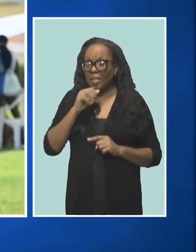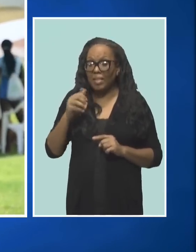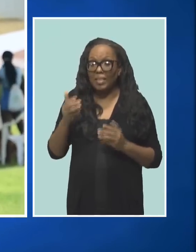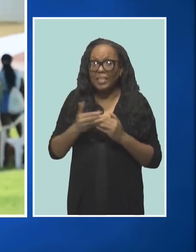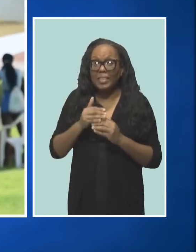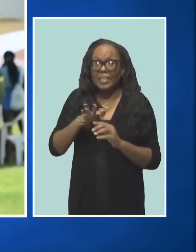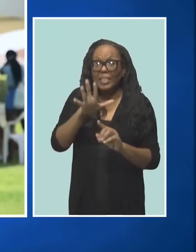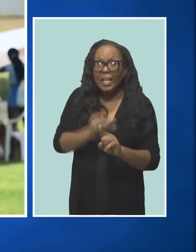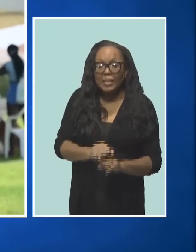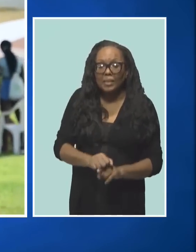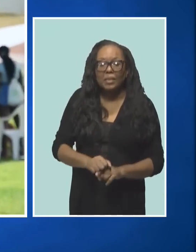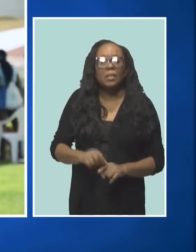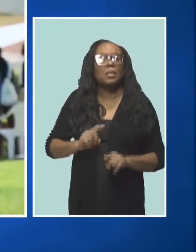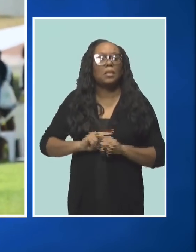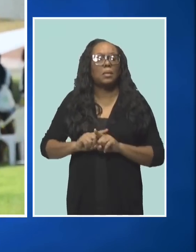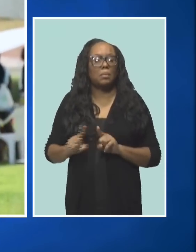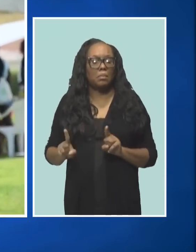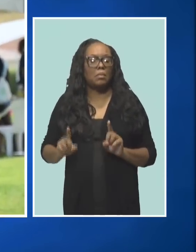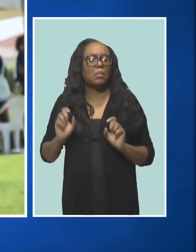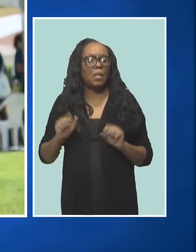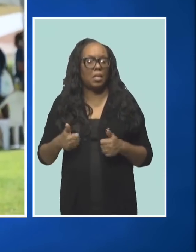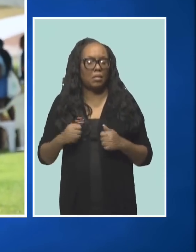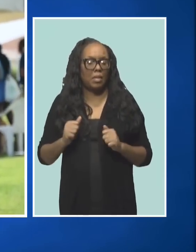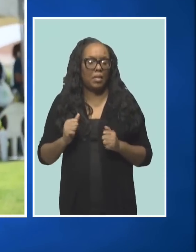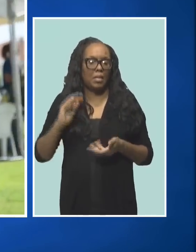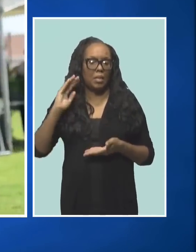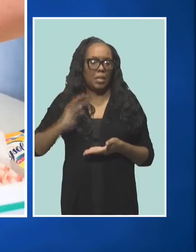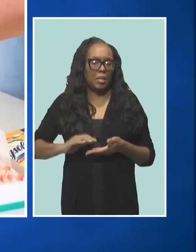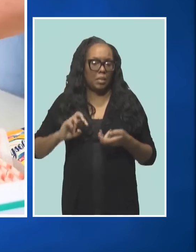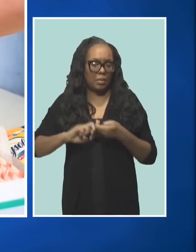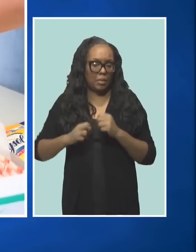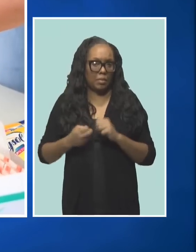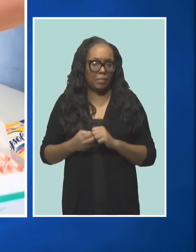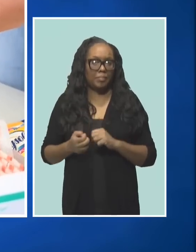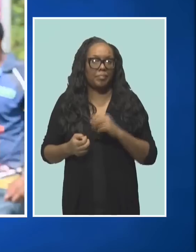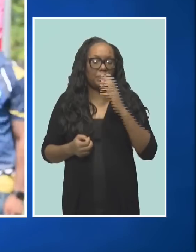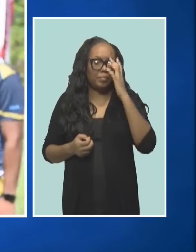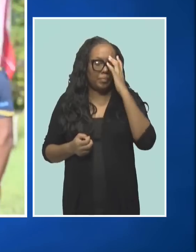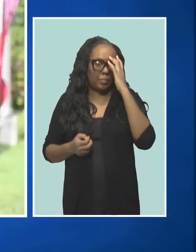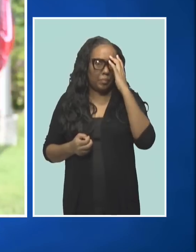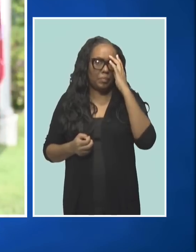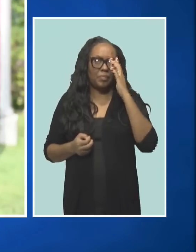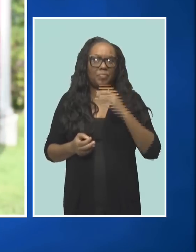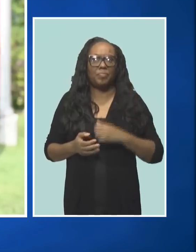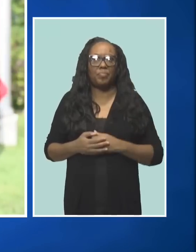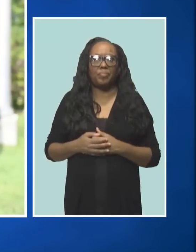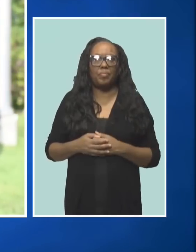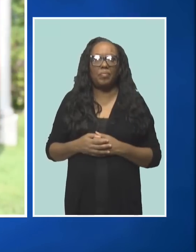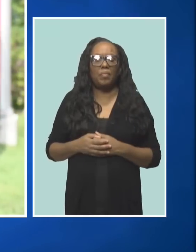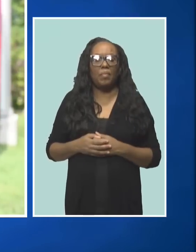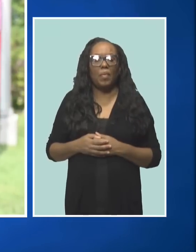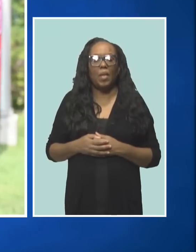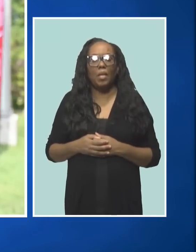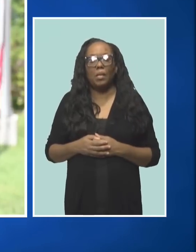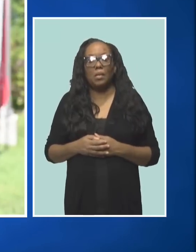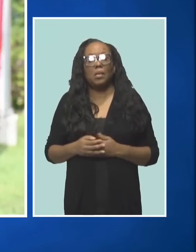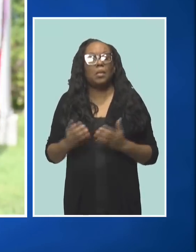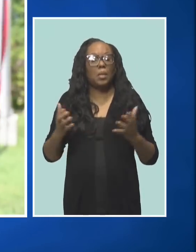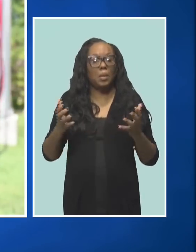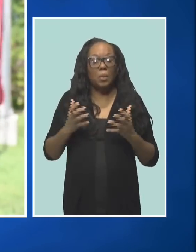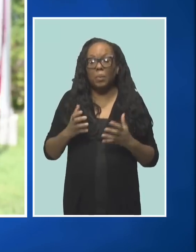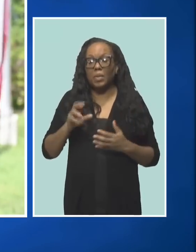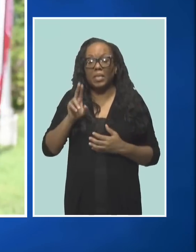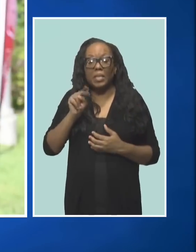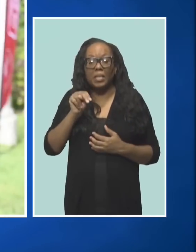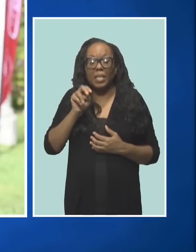catch, there are some steps that can be taken to limit the problem. Neutering and spaying of dogs we really want to encourage, because dogs